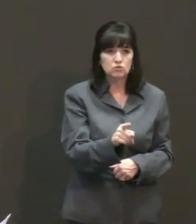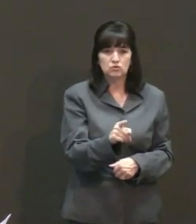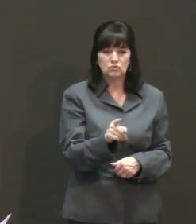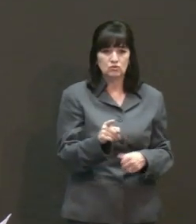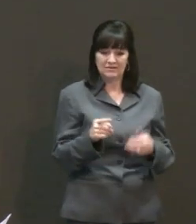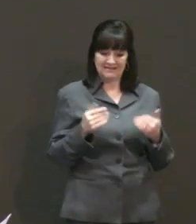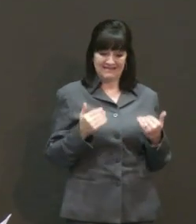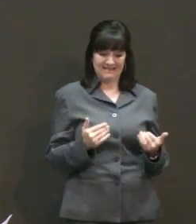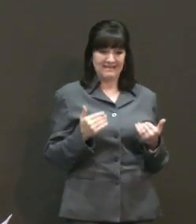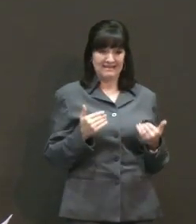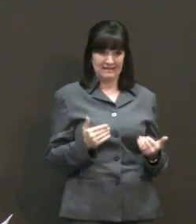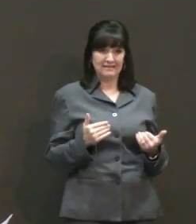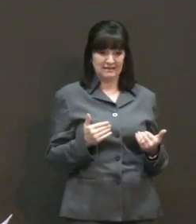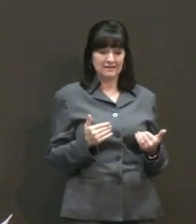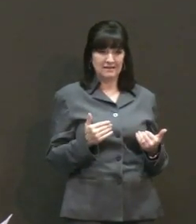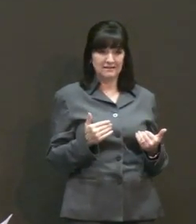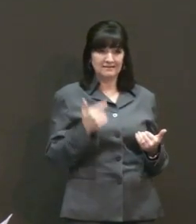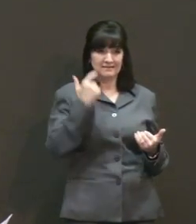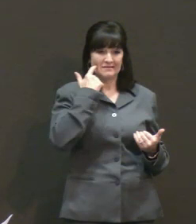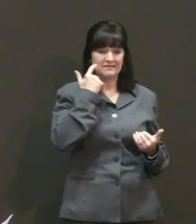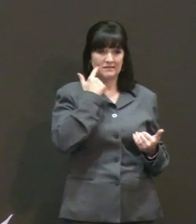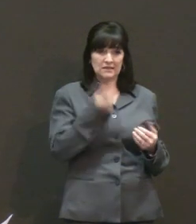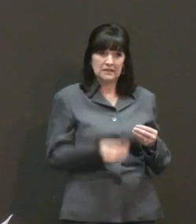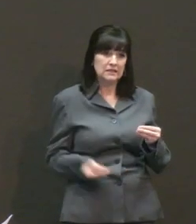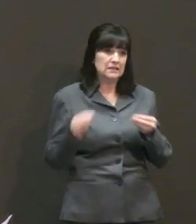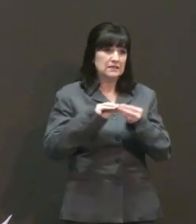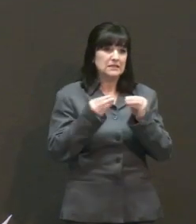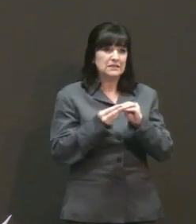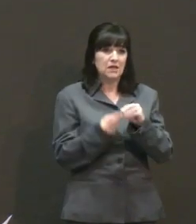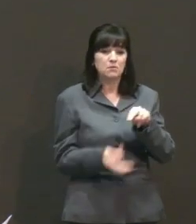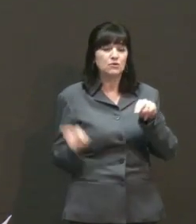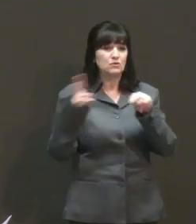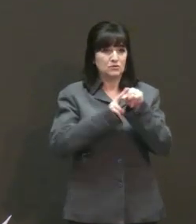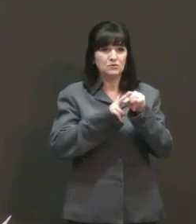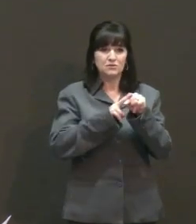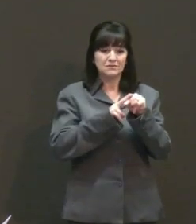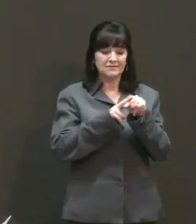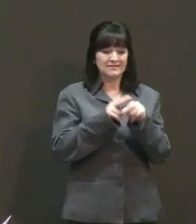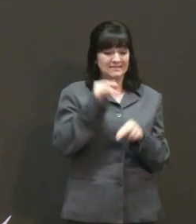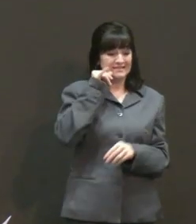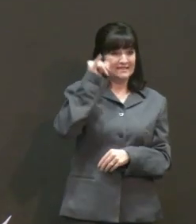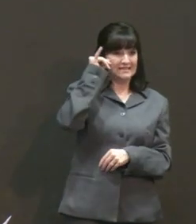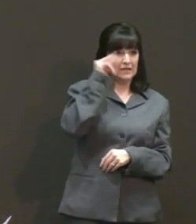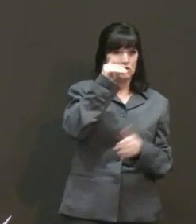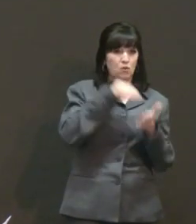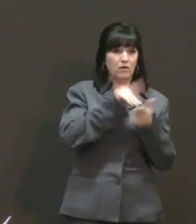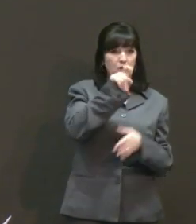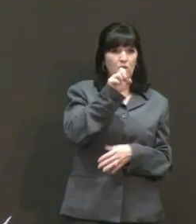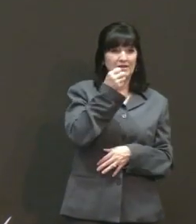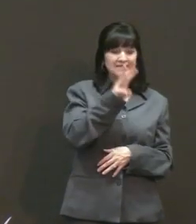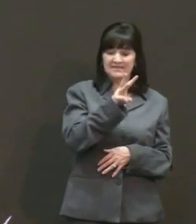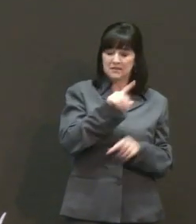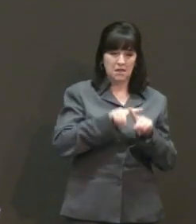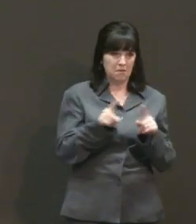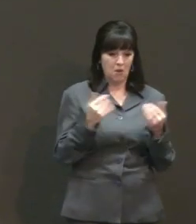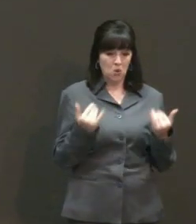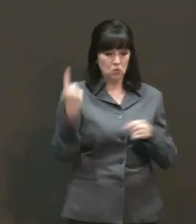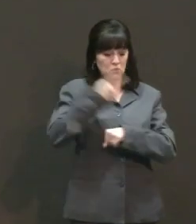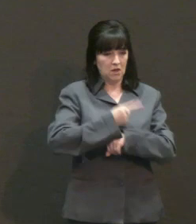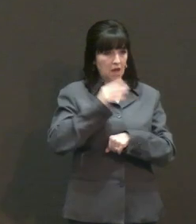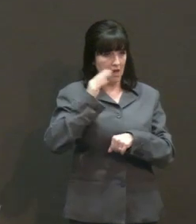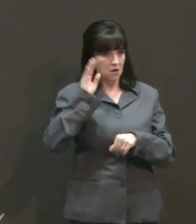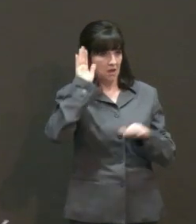1116 to a number much higher than that. We don't have the final number in, and the hospitalization number will jump as